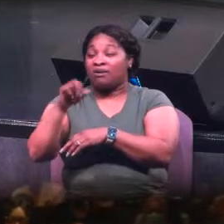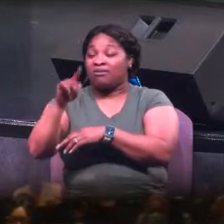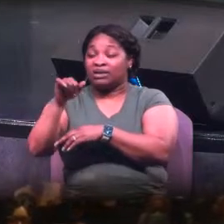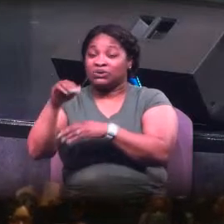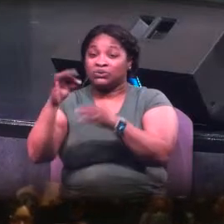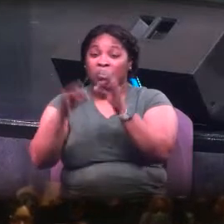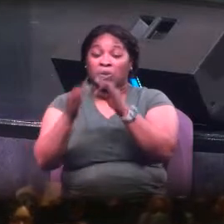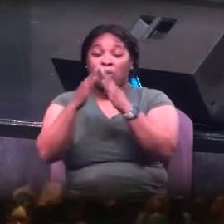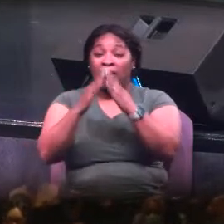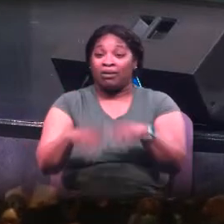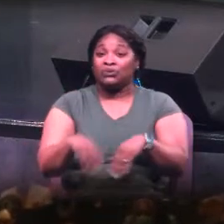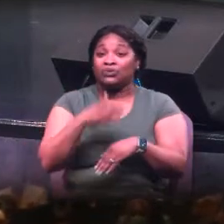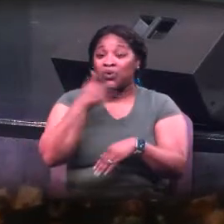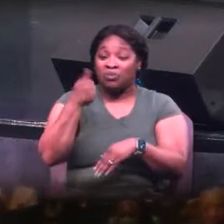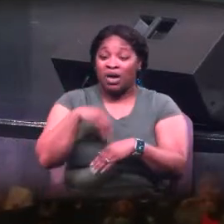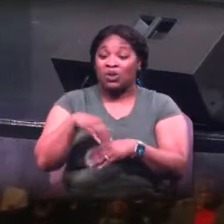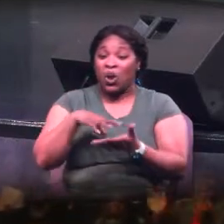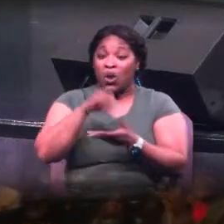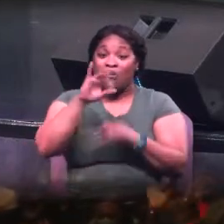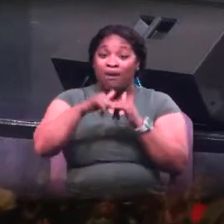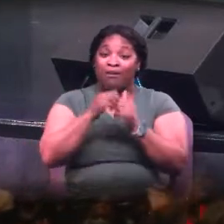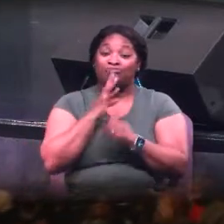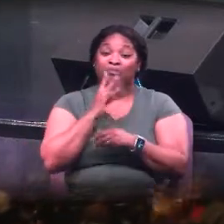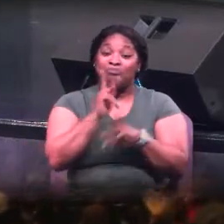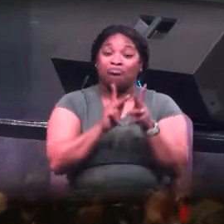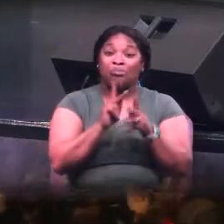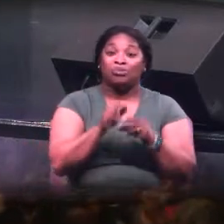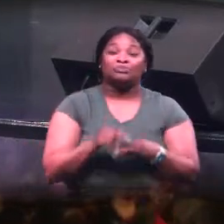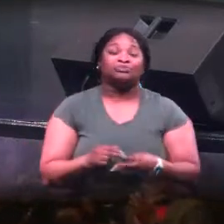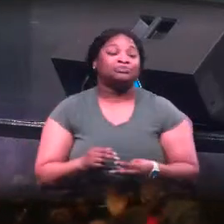you better learn how to talk to people.